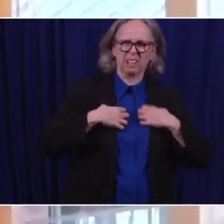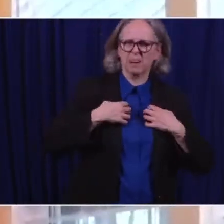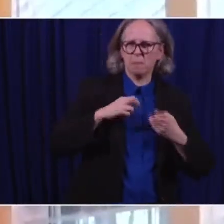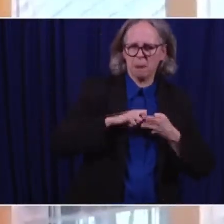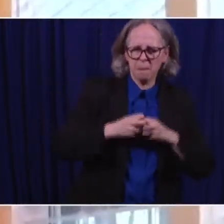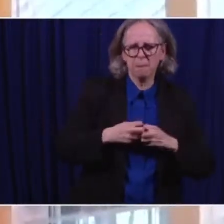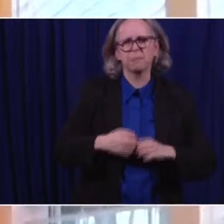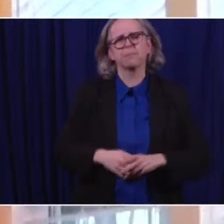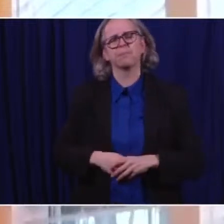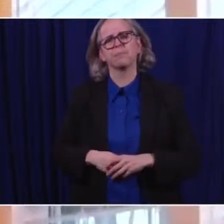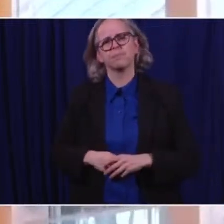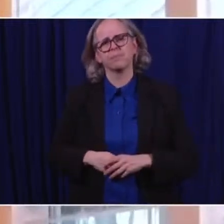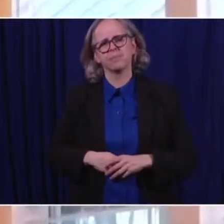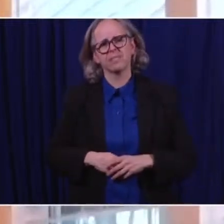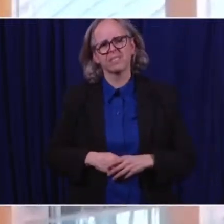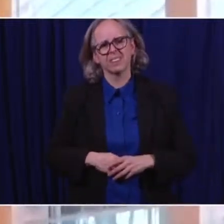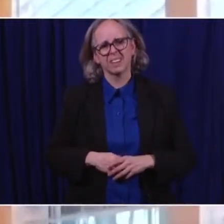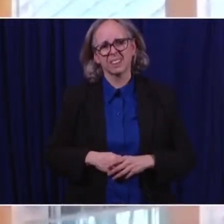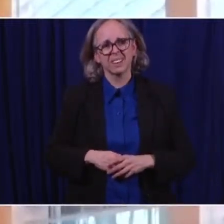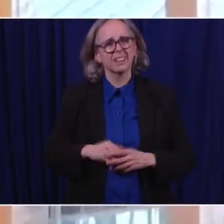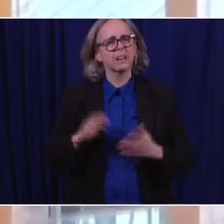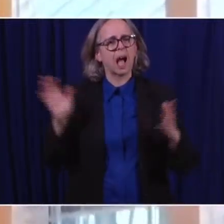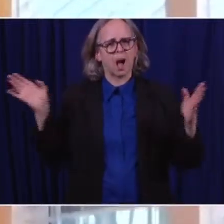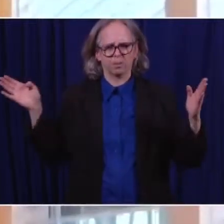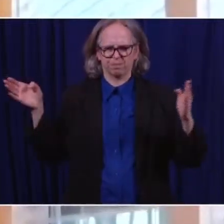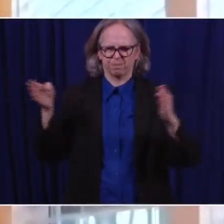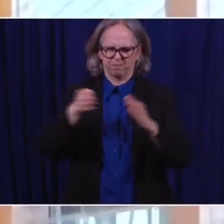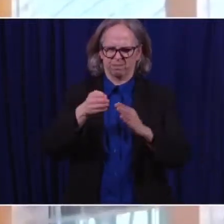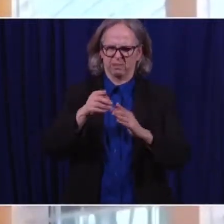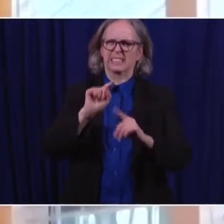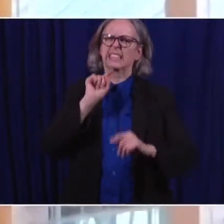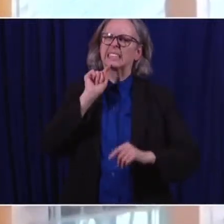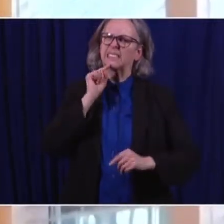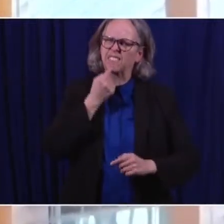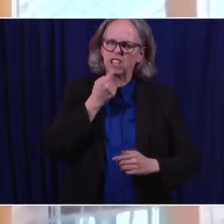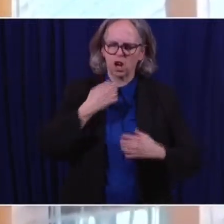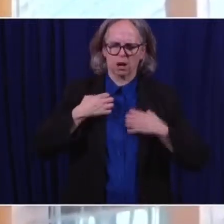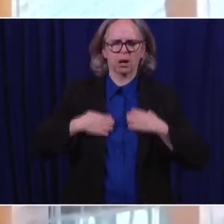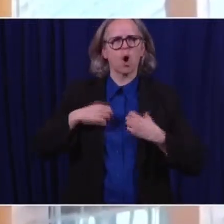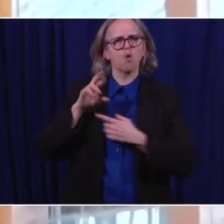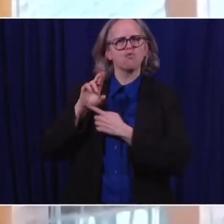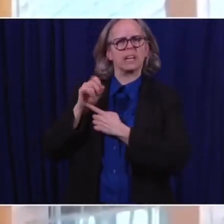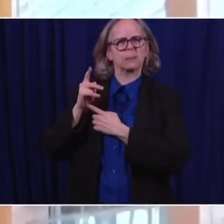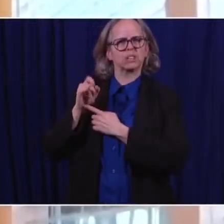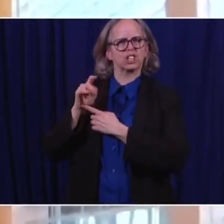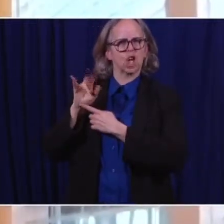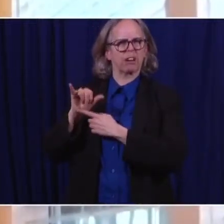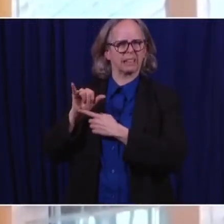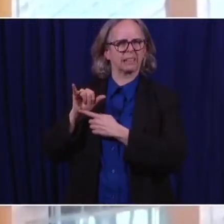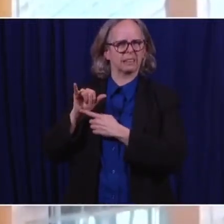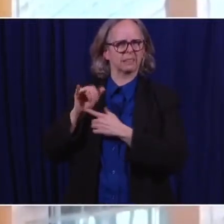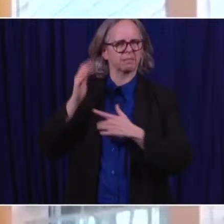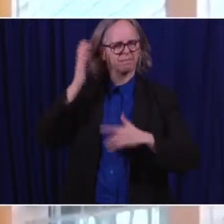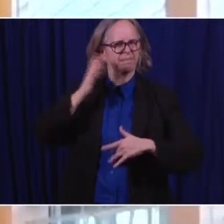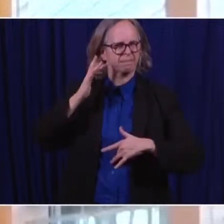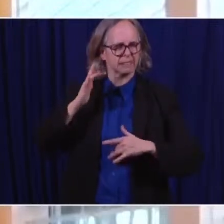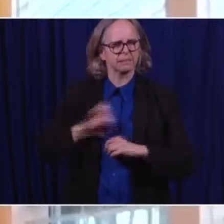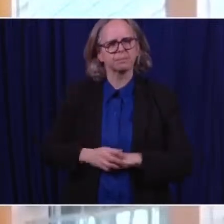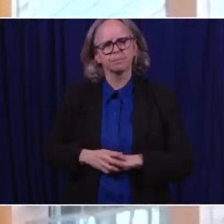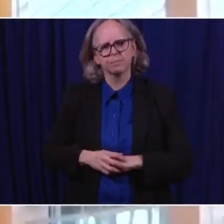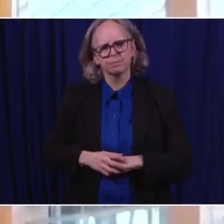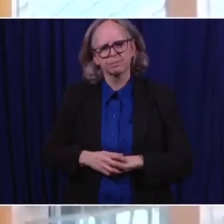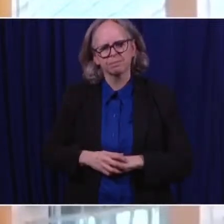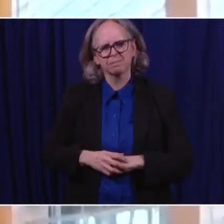on severe respiratory disease. That severe respiratory disease